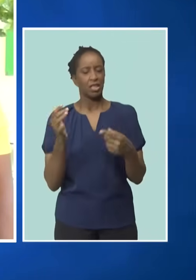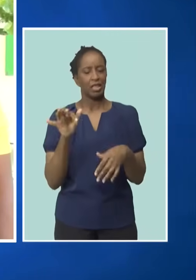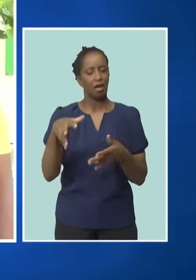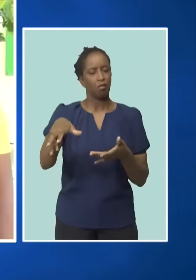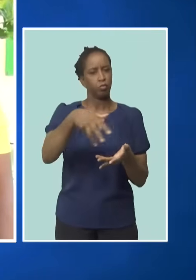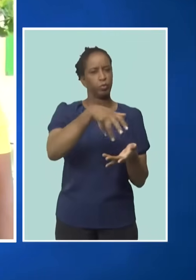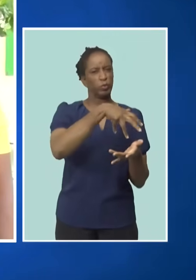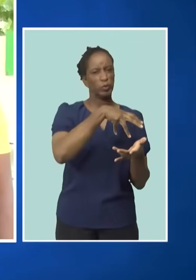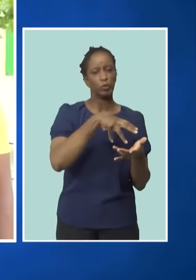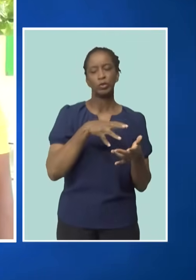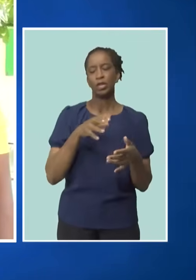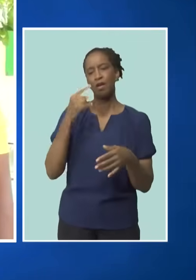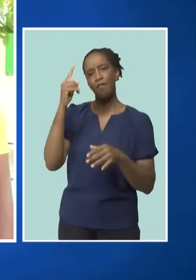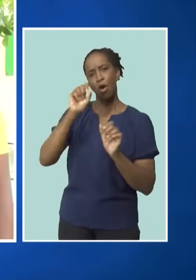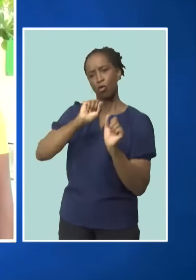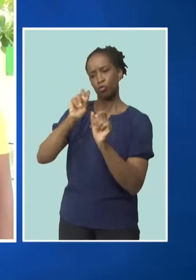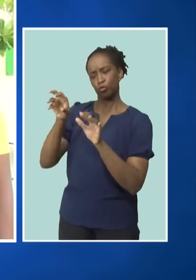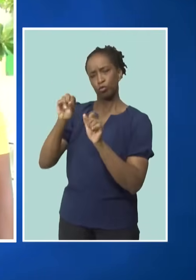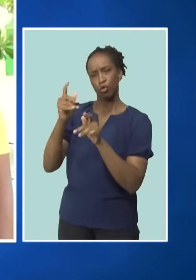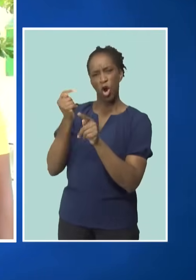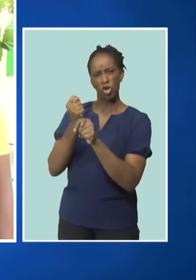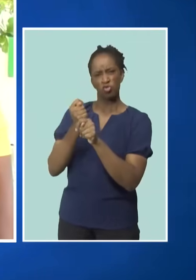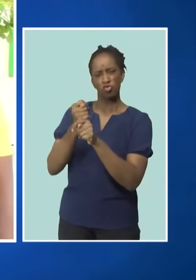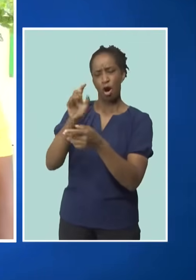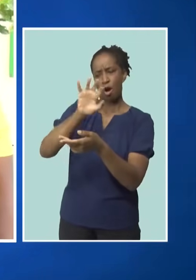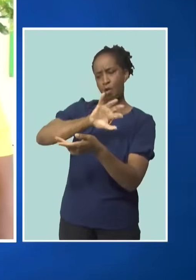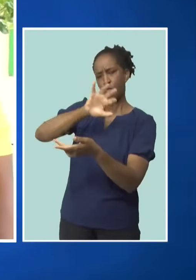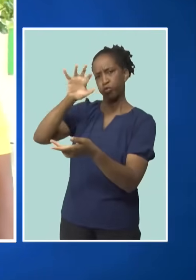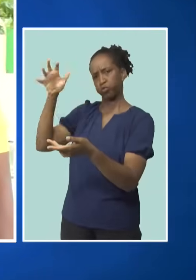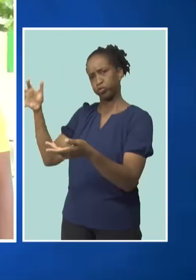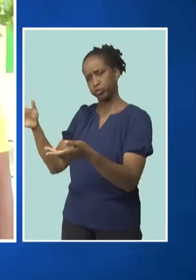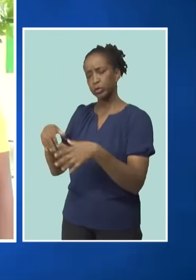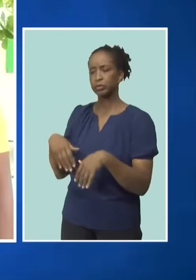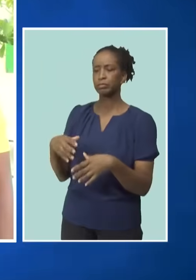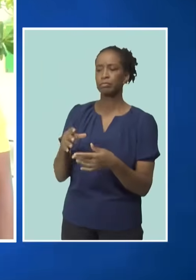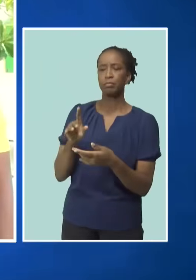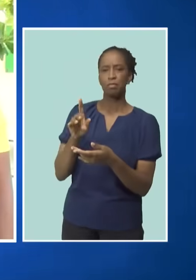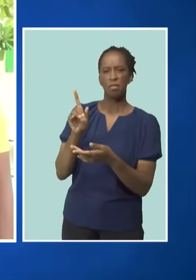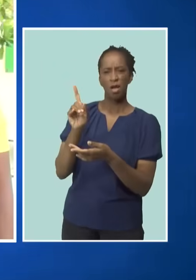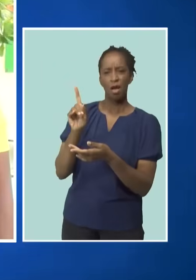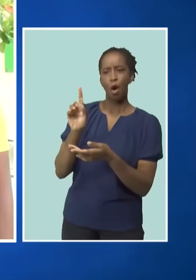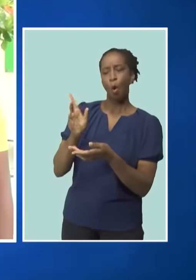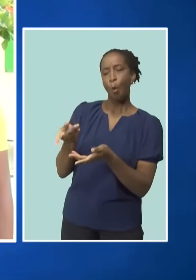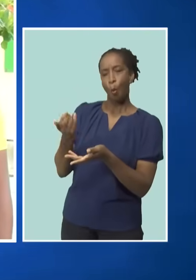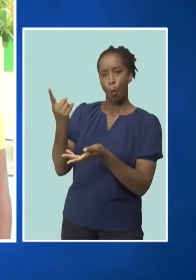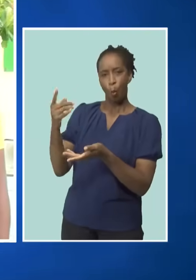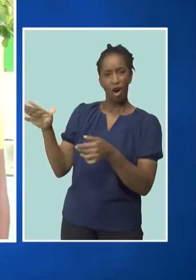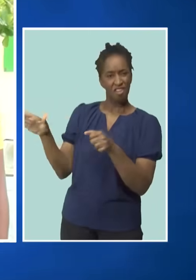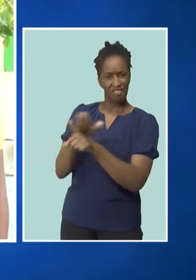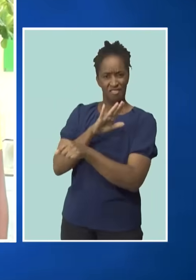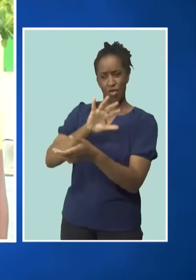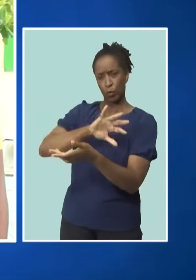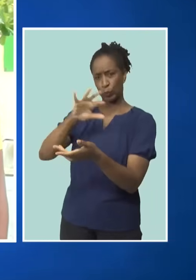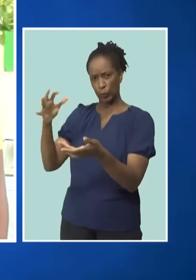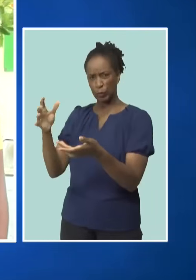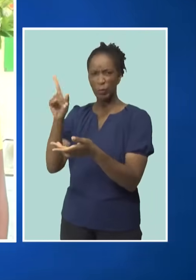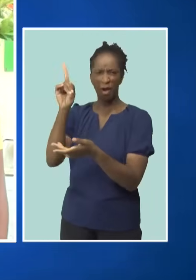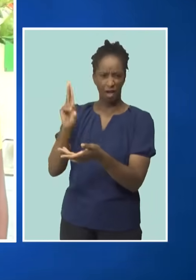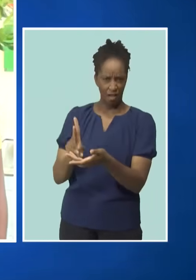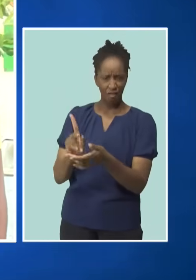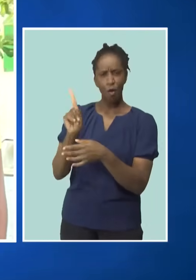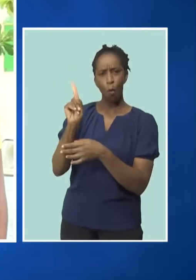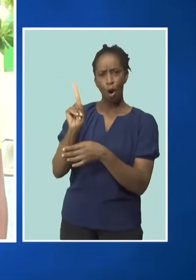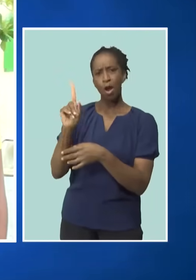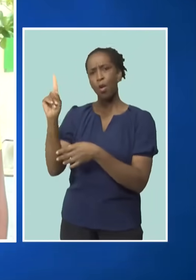about that. Yeah, it's hard. It's hard because the equipment,